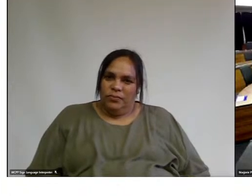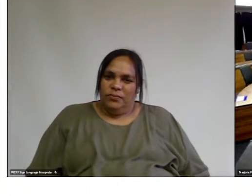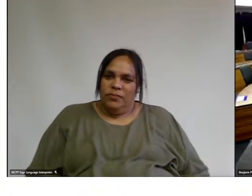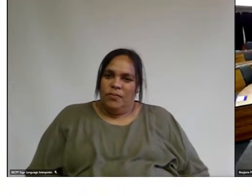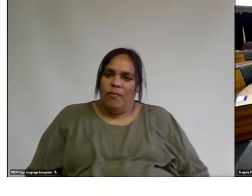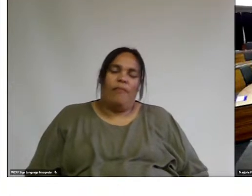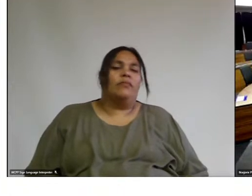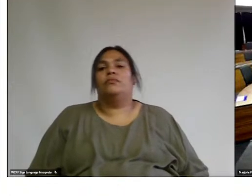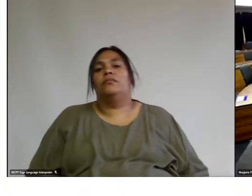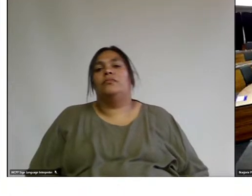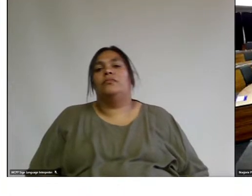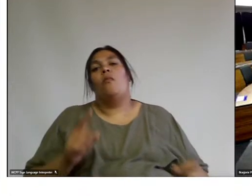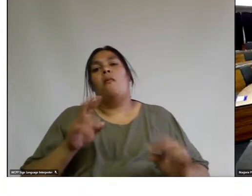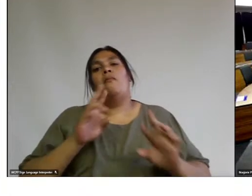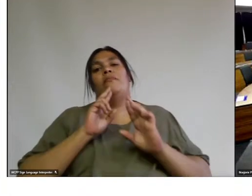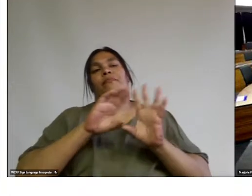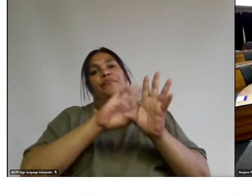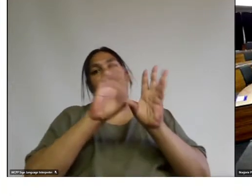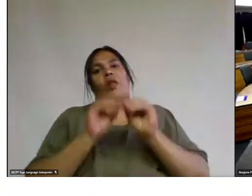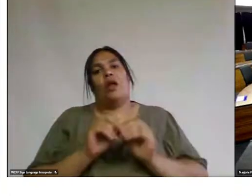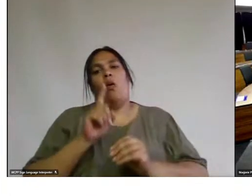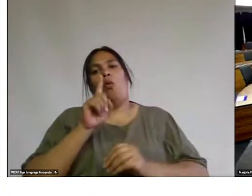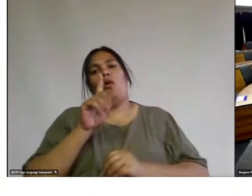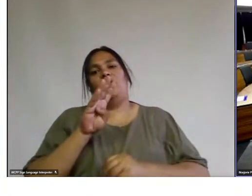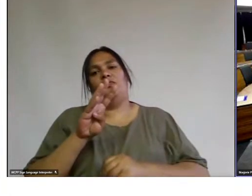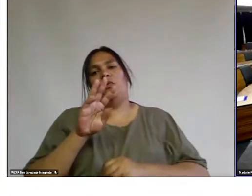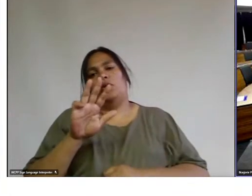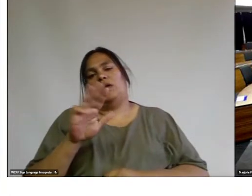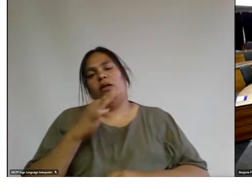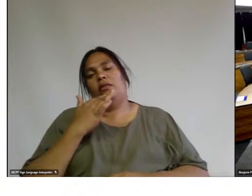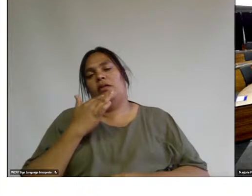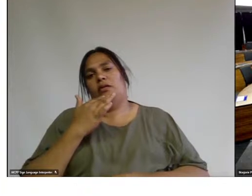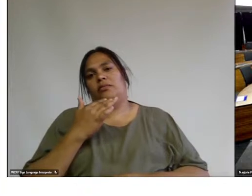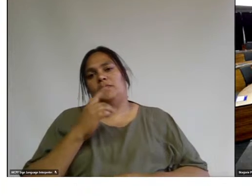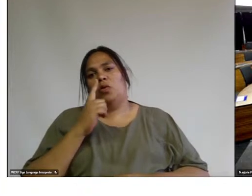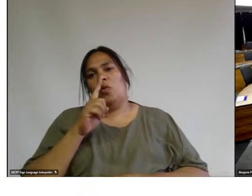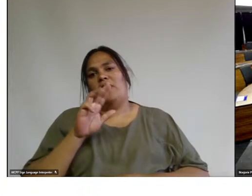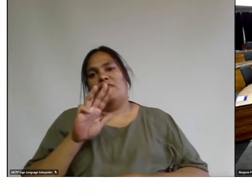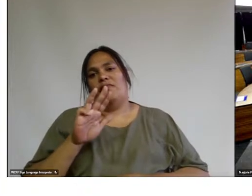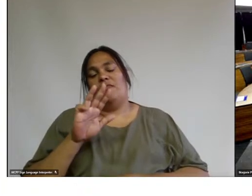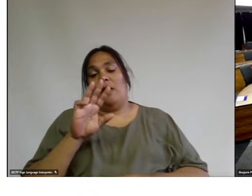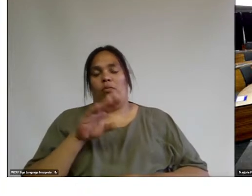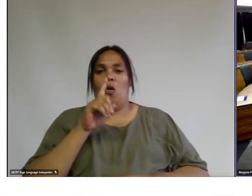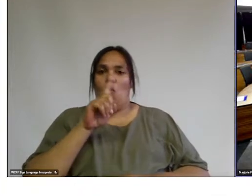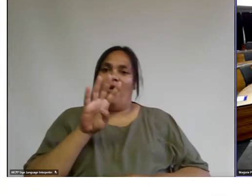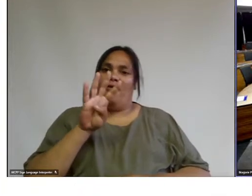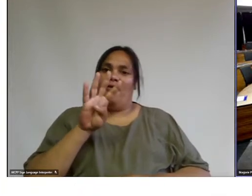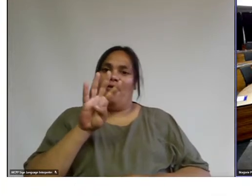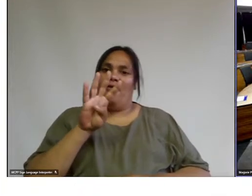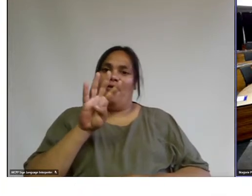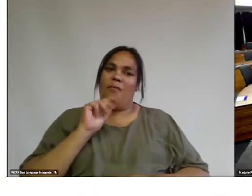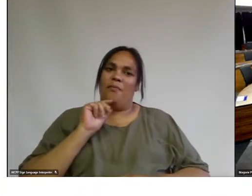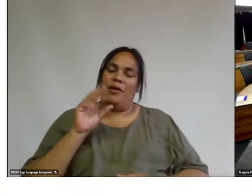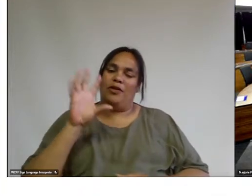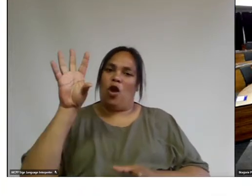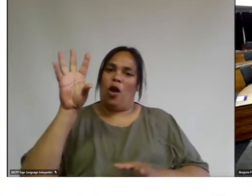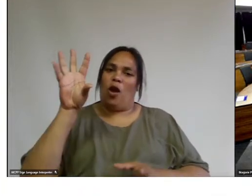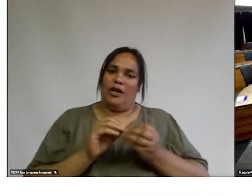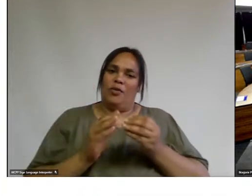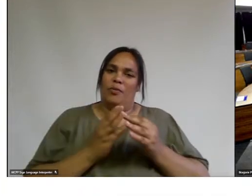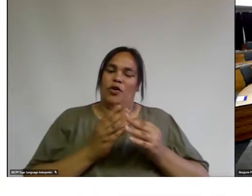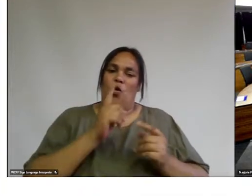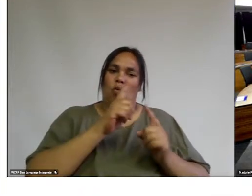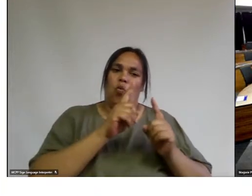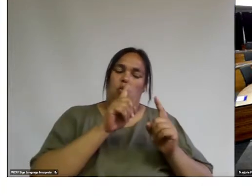the report overall, to 149 actually. In fact, if you look at 149, So it's a combination between